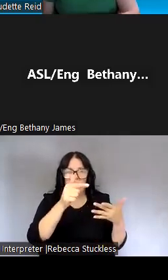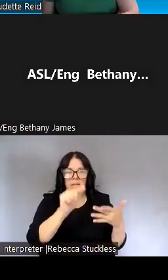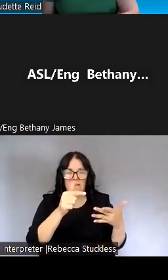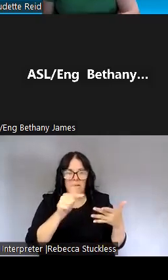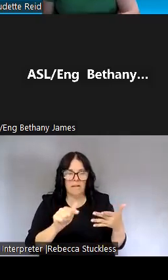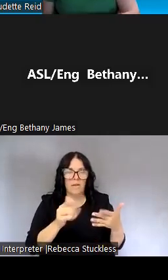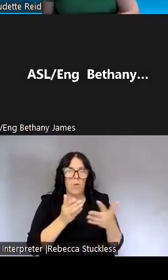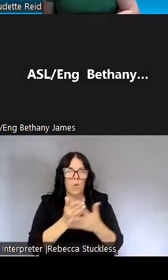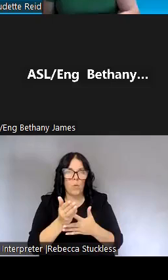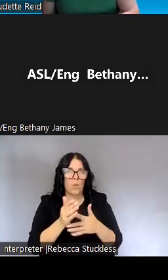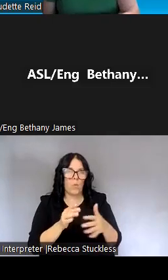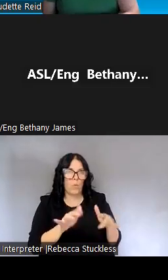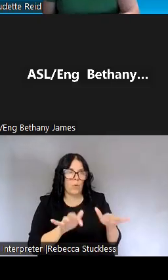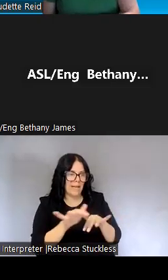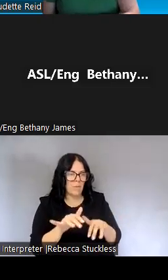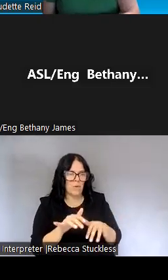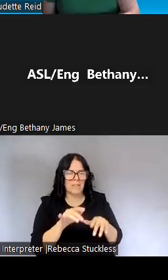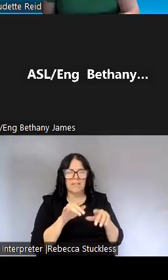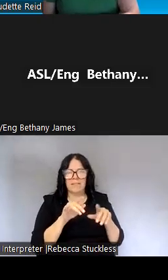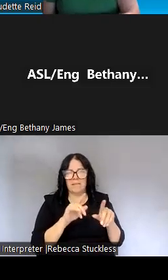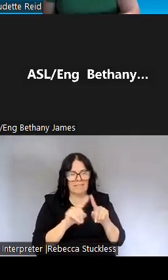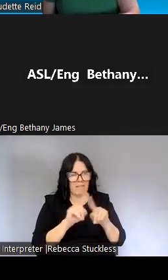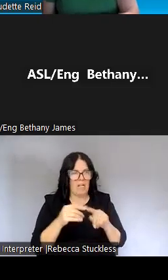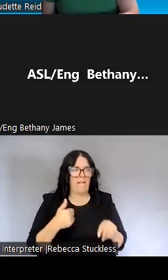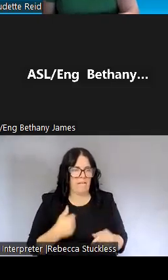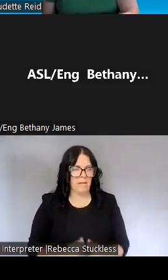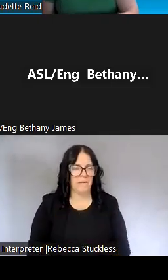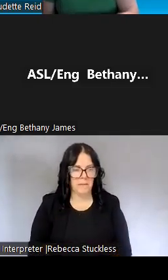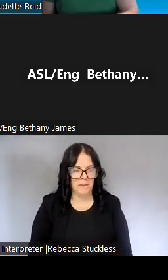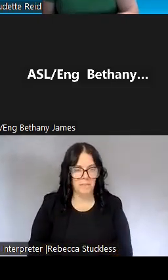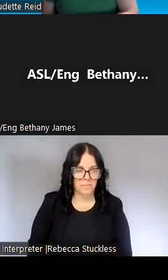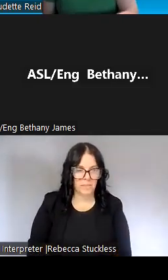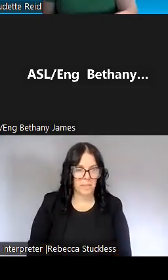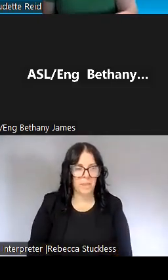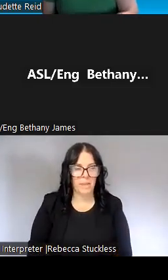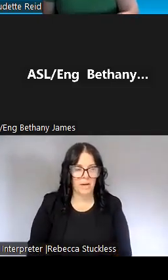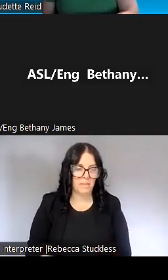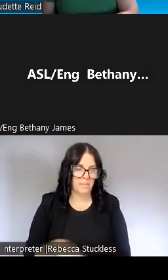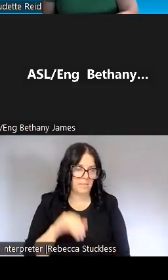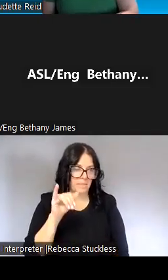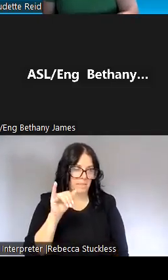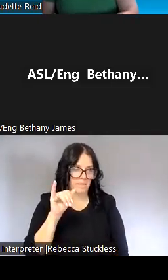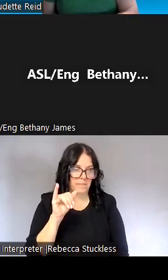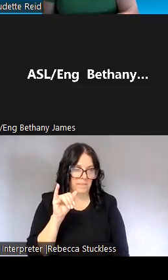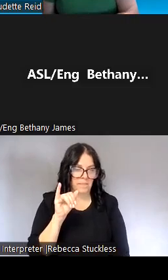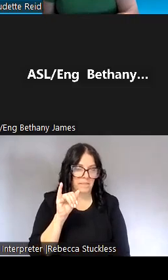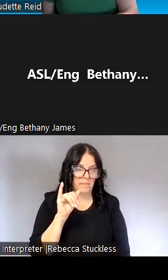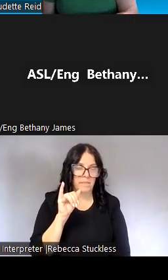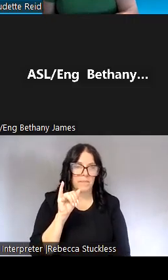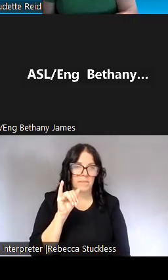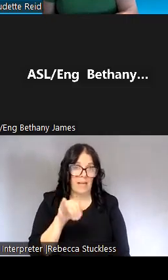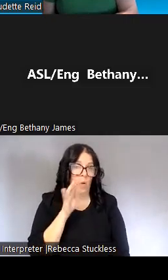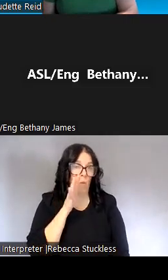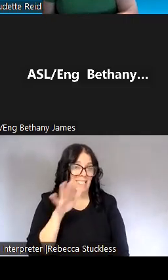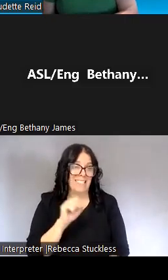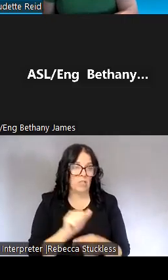on-screen keyboards, menus, and things like that. That's going to take a little bit of training to do, but it is something